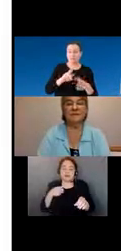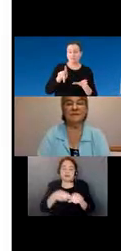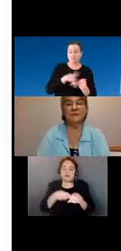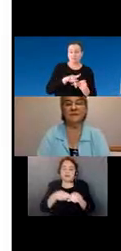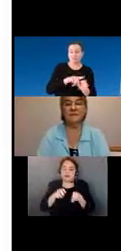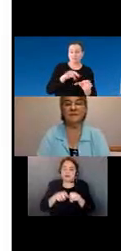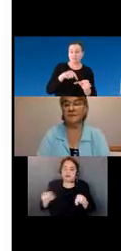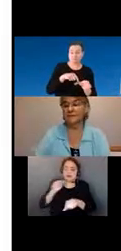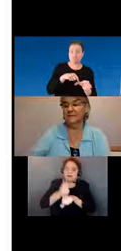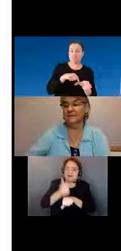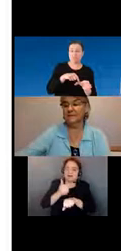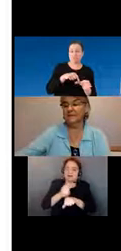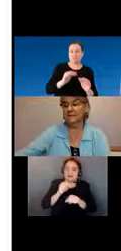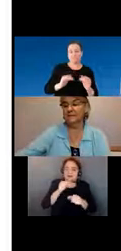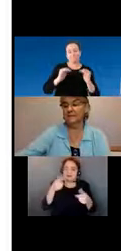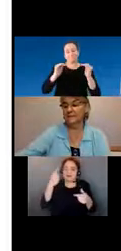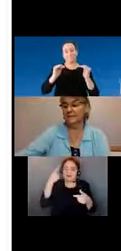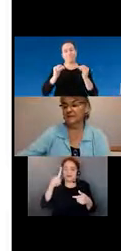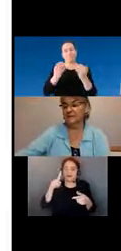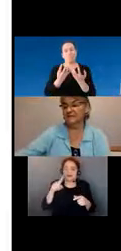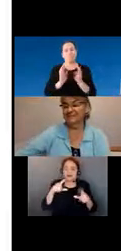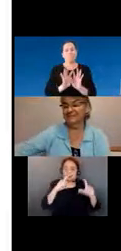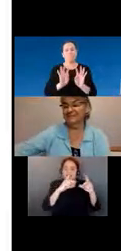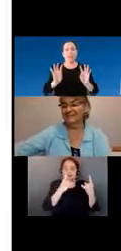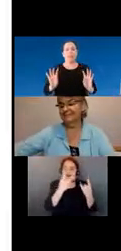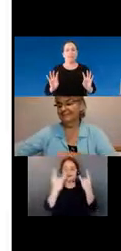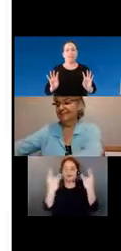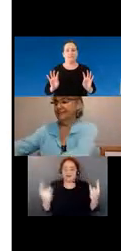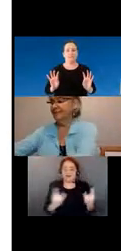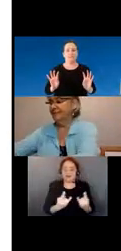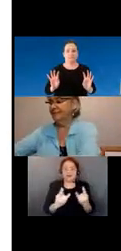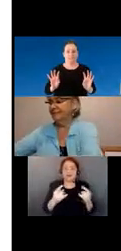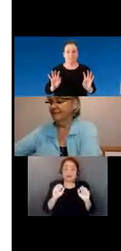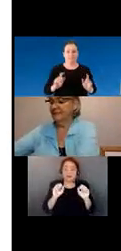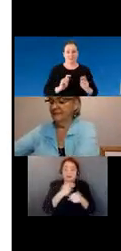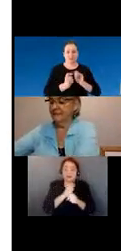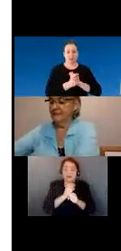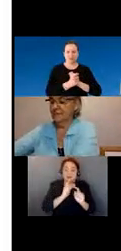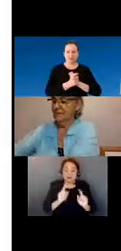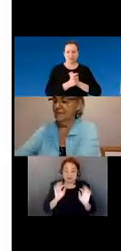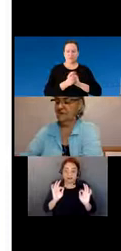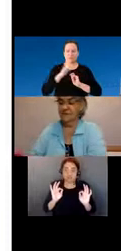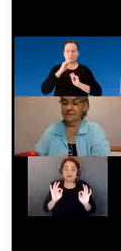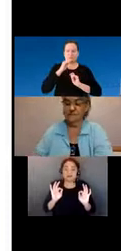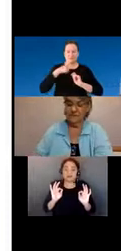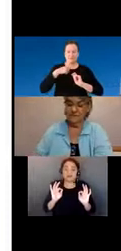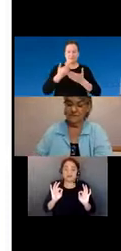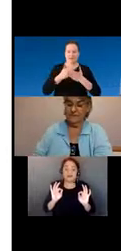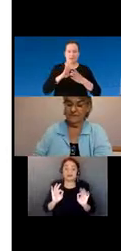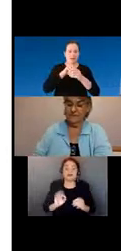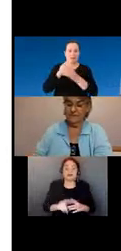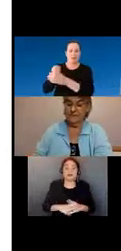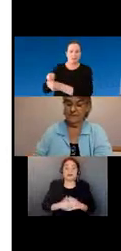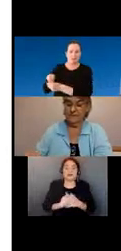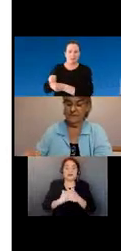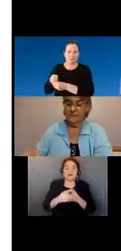panelist platform, and the camera should be on and we can start with the panel